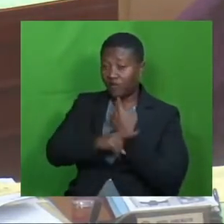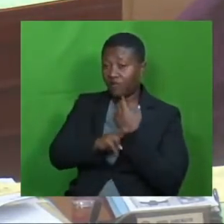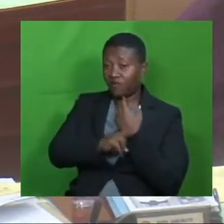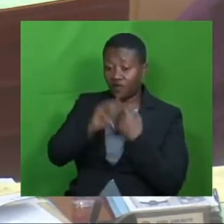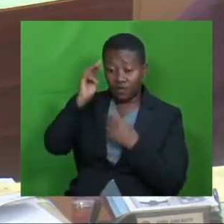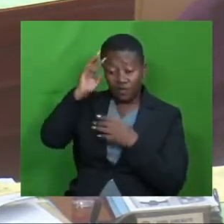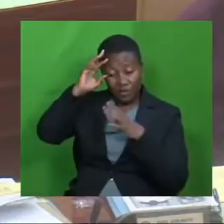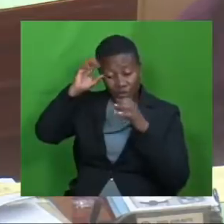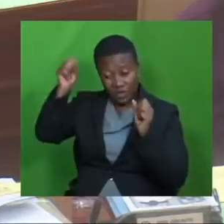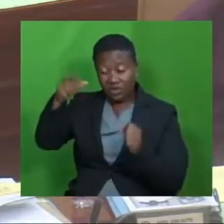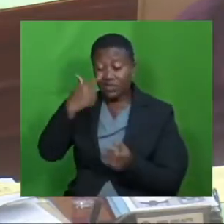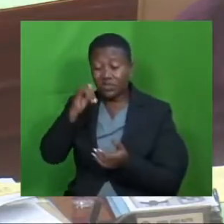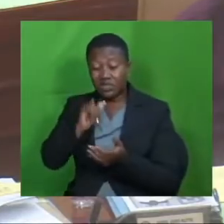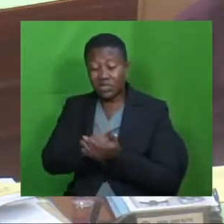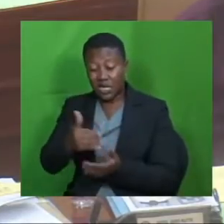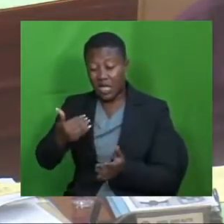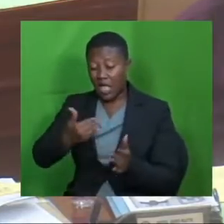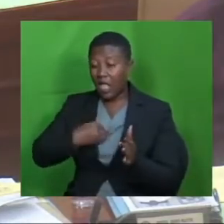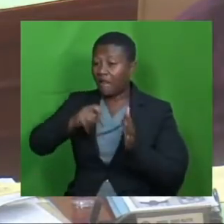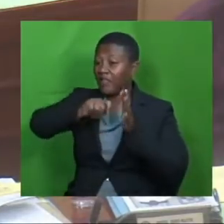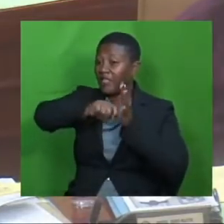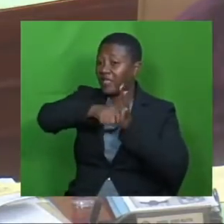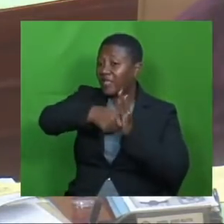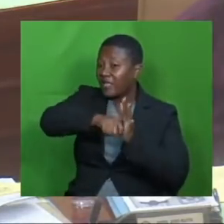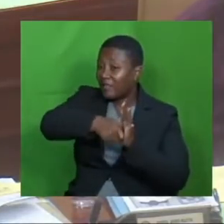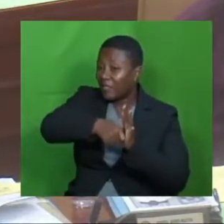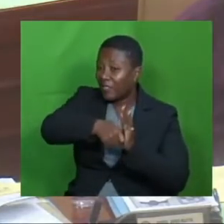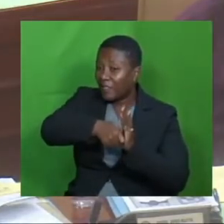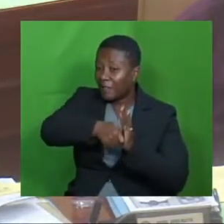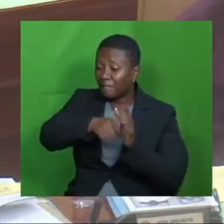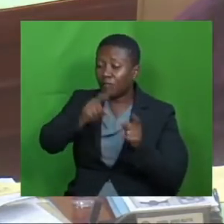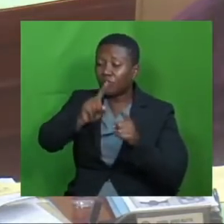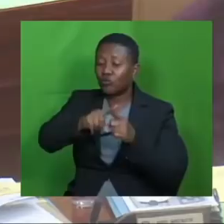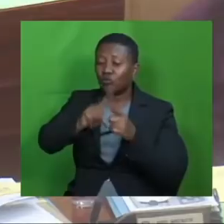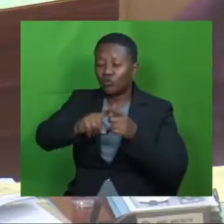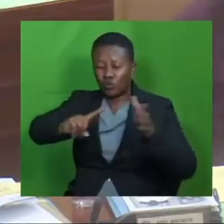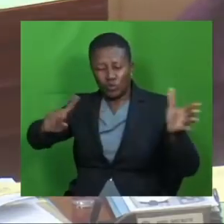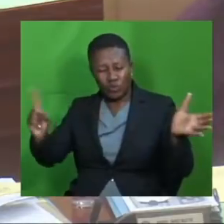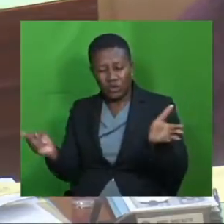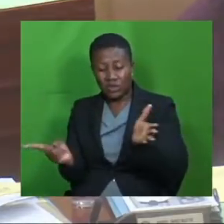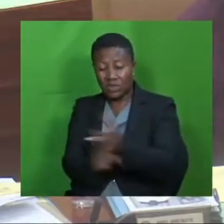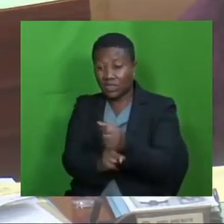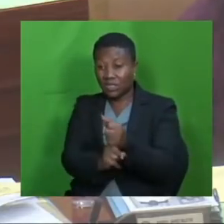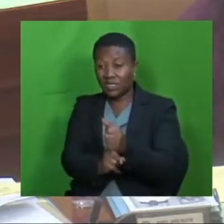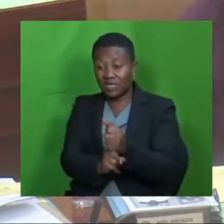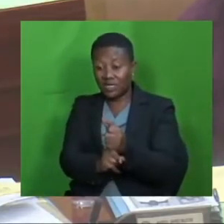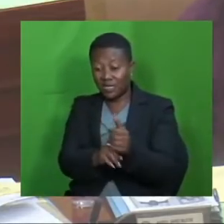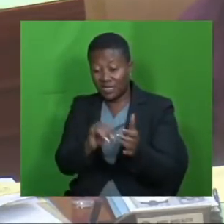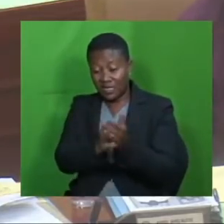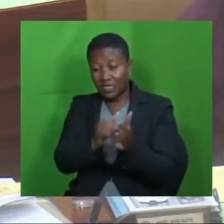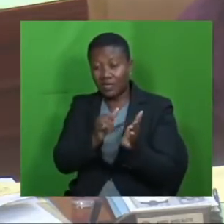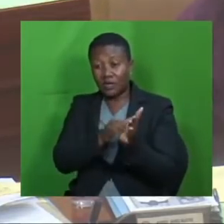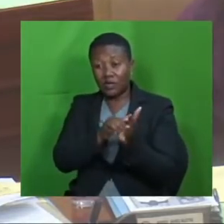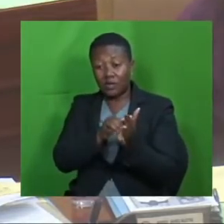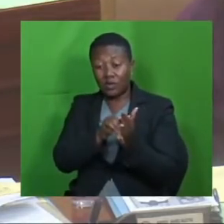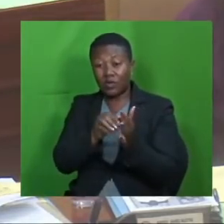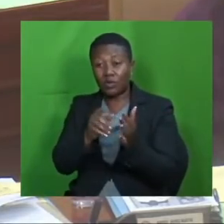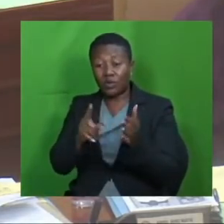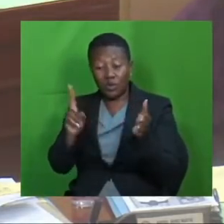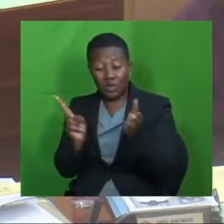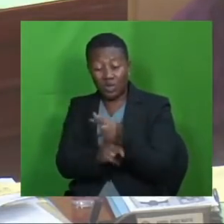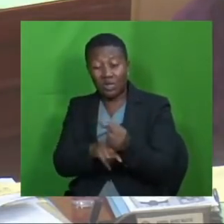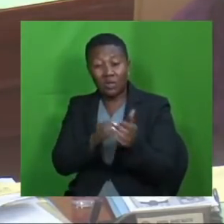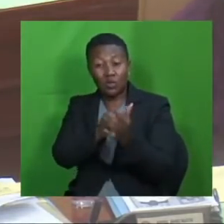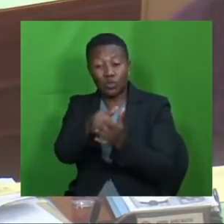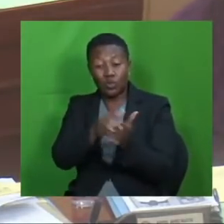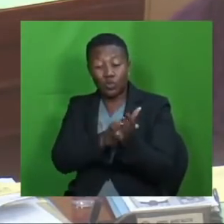a key to arrest the depreciation of the dollar and the cedi